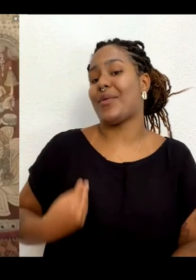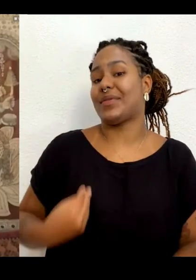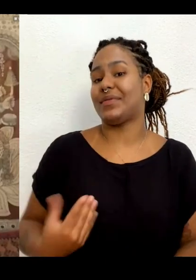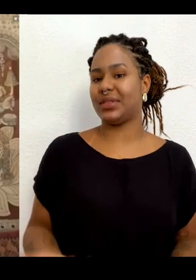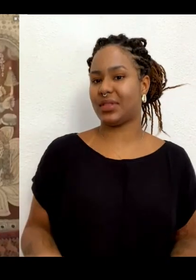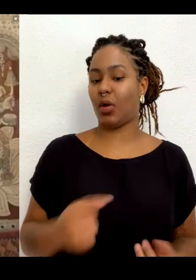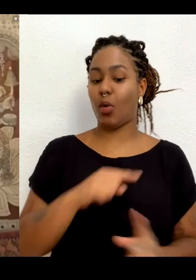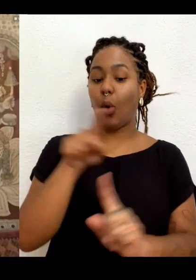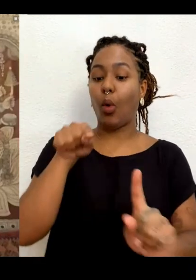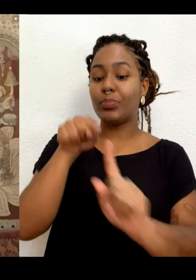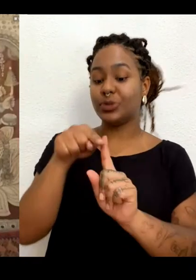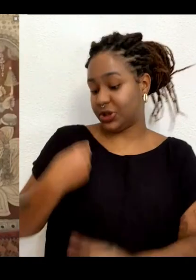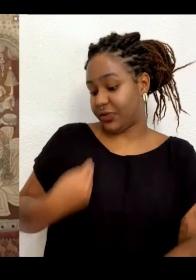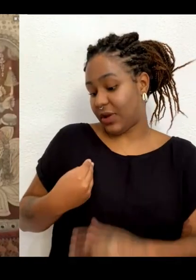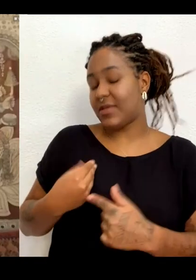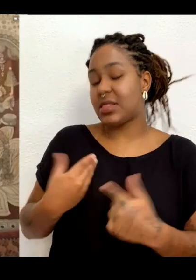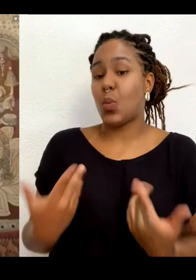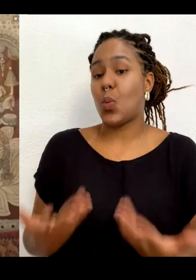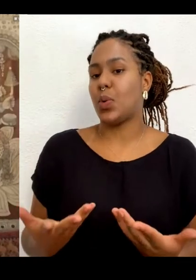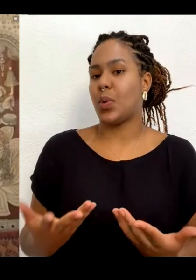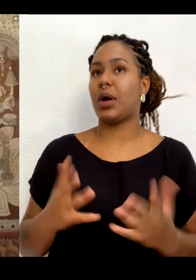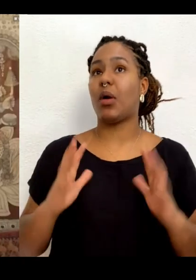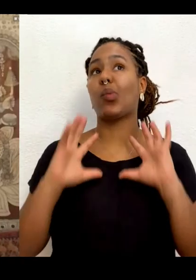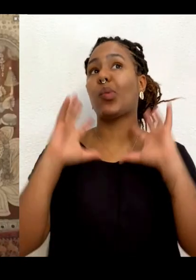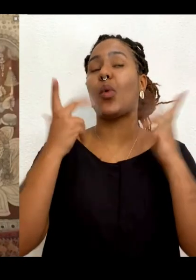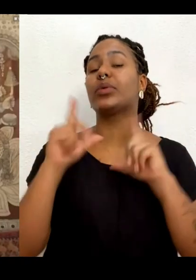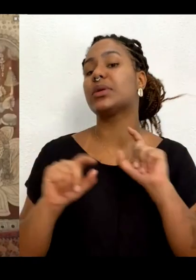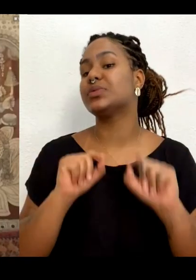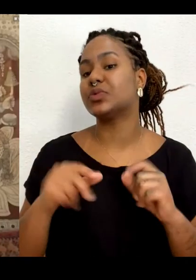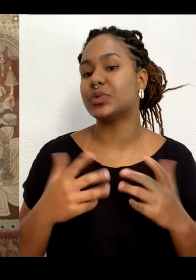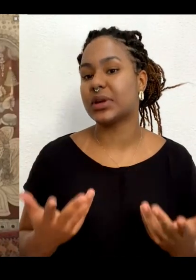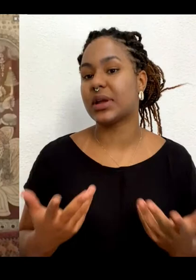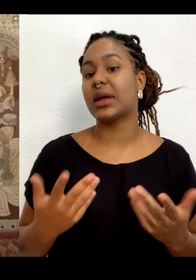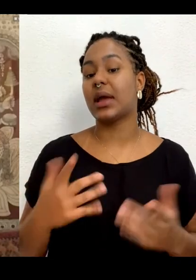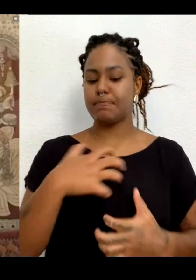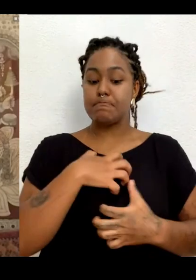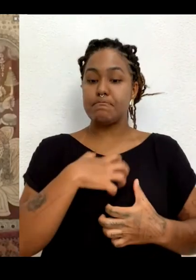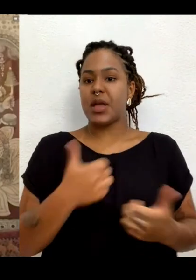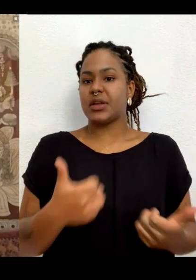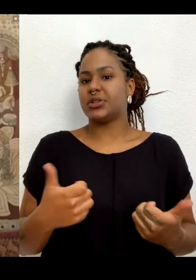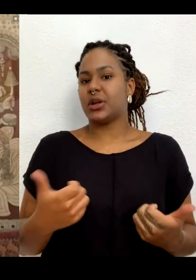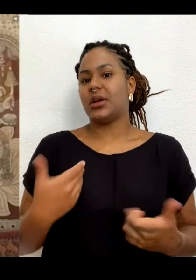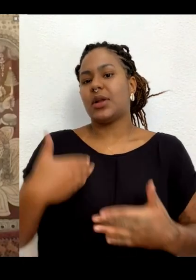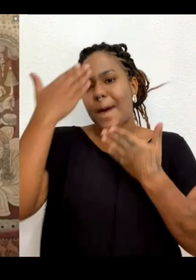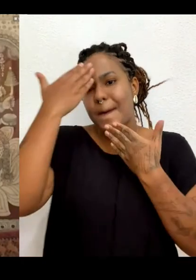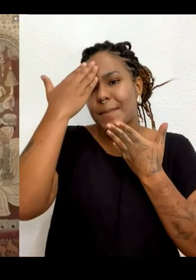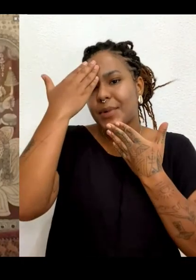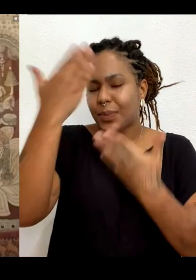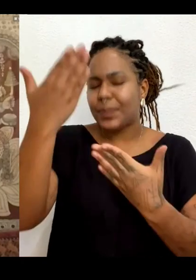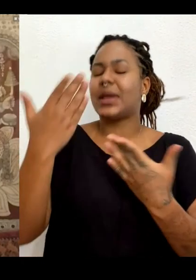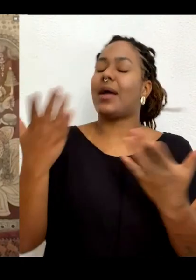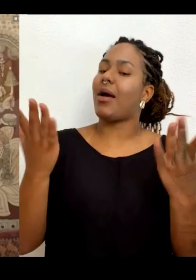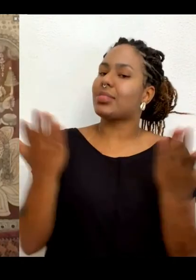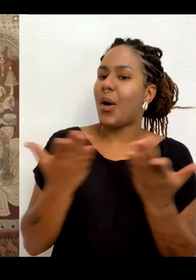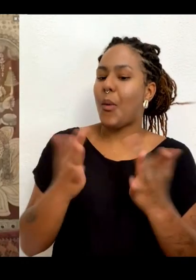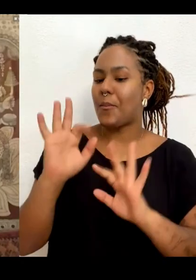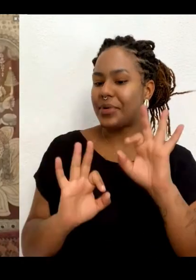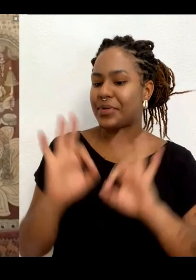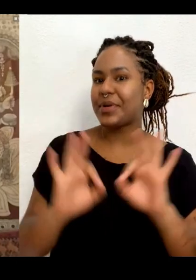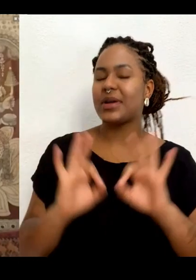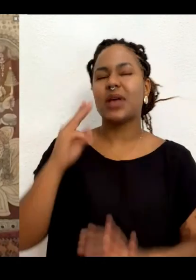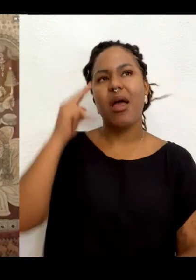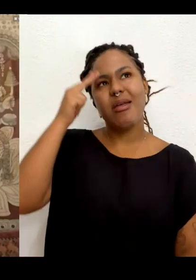well-being is about thank you to Mars for organizing this reflection on the histories of ecology so that